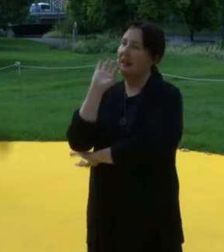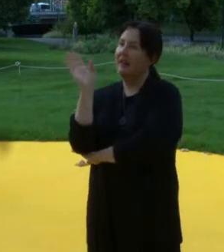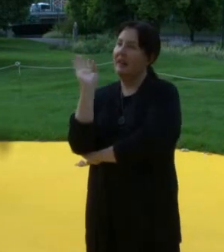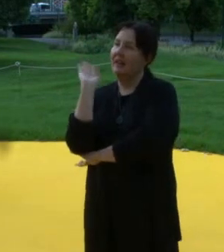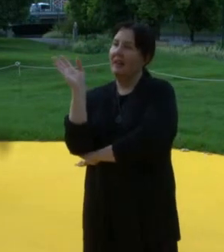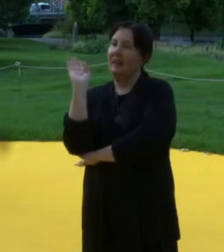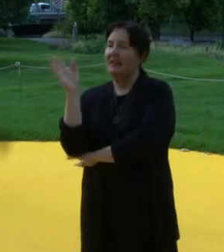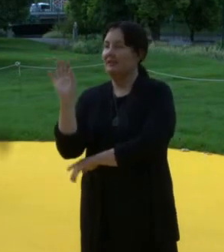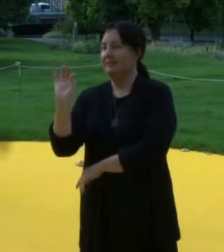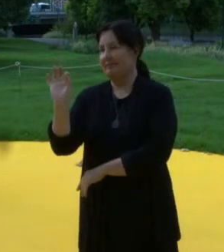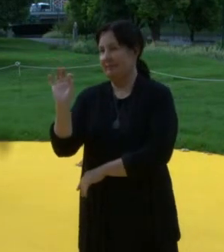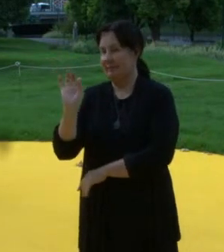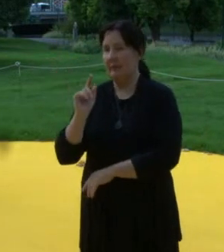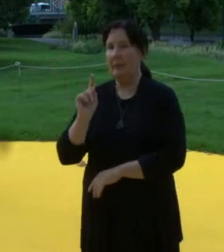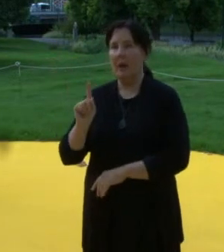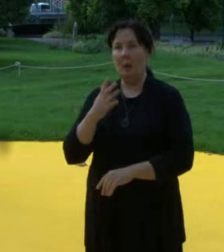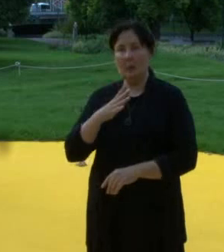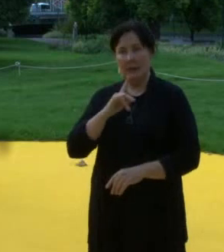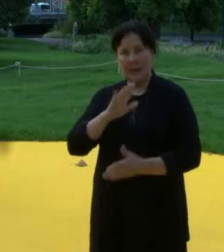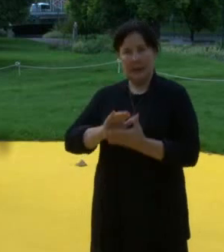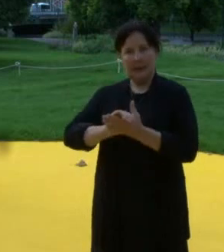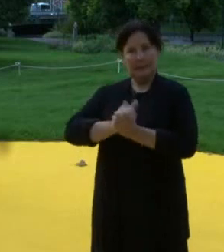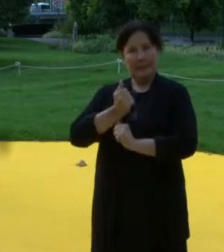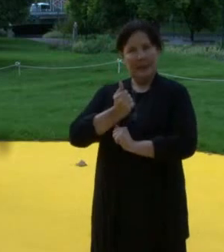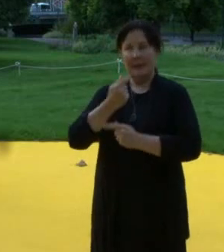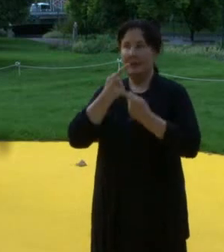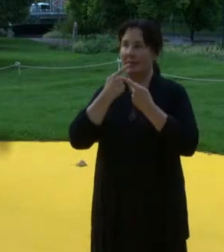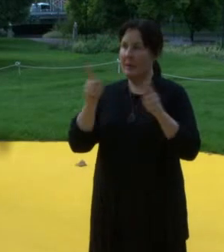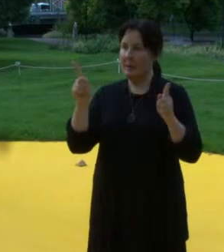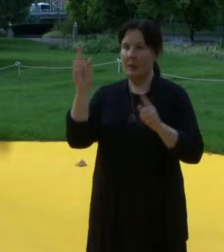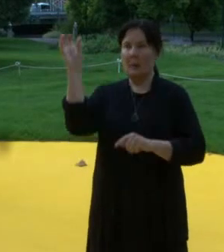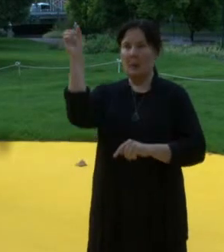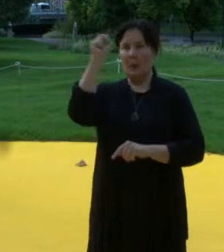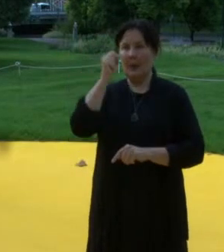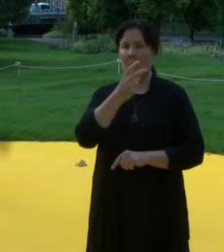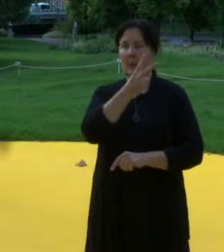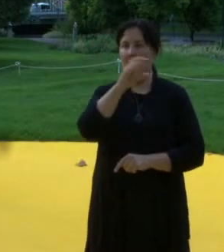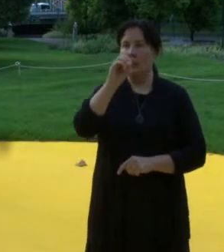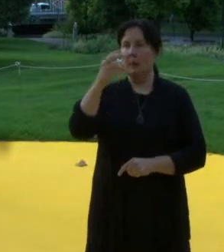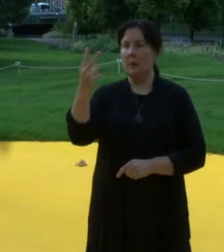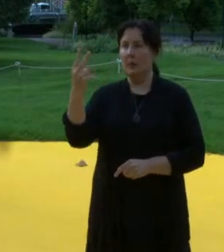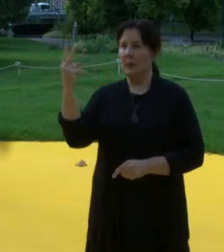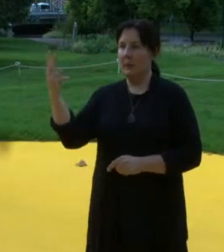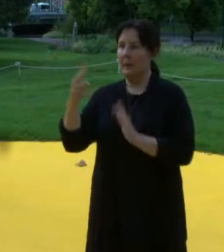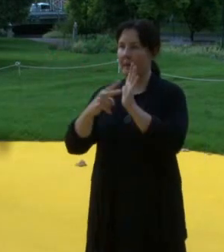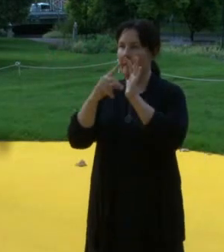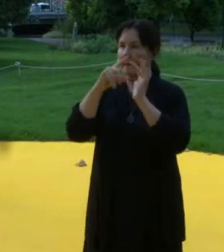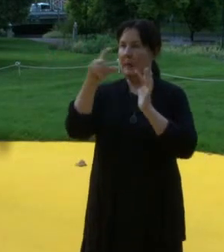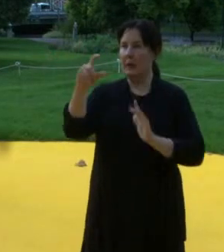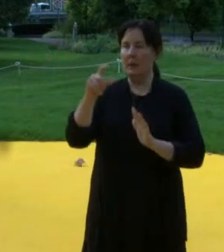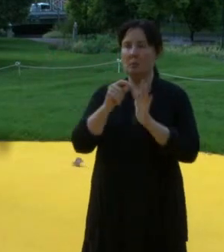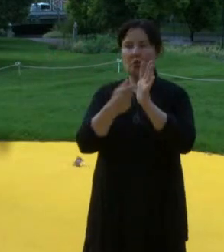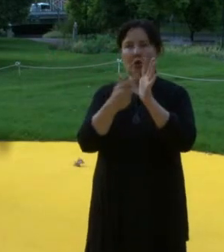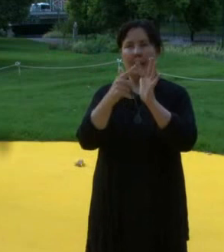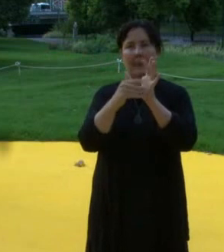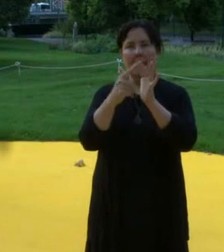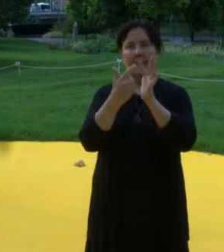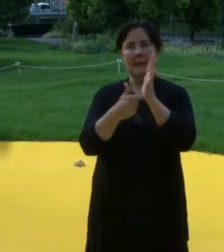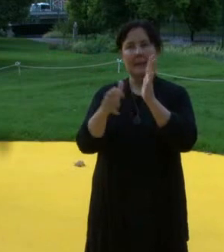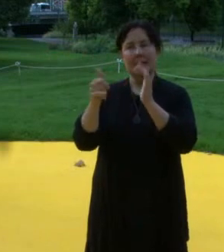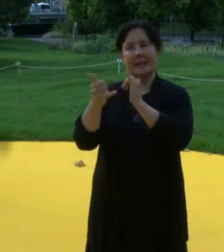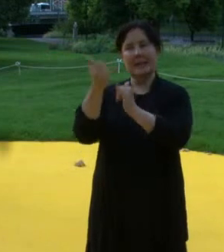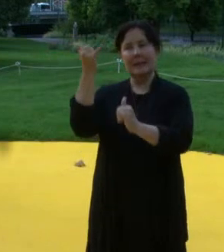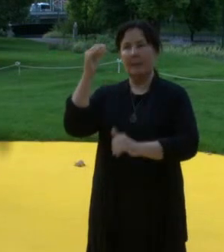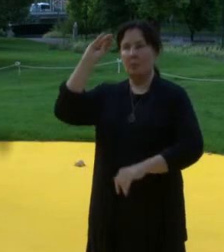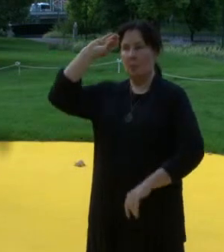say that it is my very great pleasure to announce the winner of the 2022 Victorian Premier's Prize for Literature, who